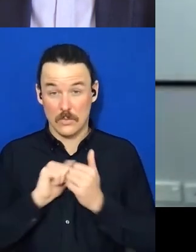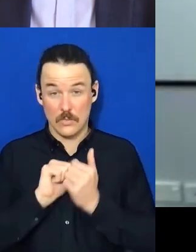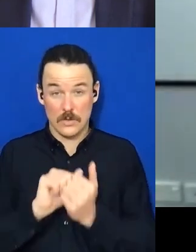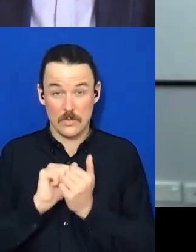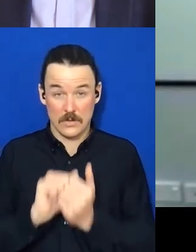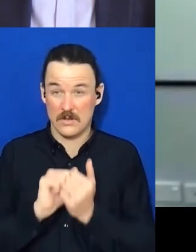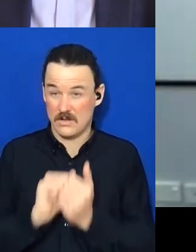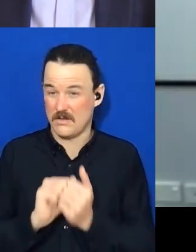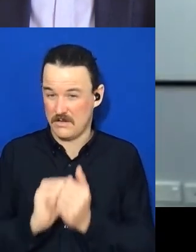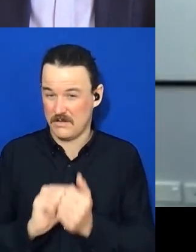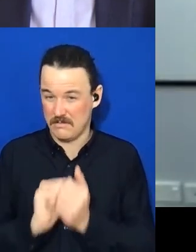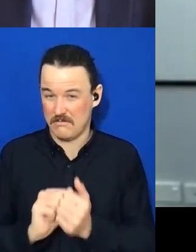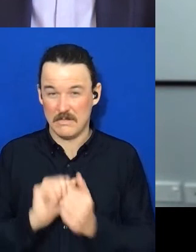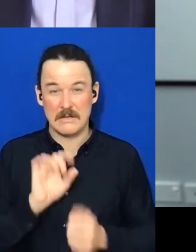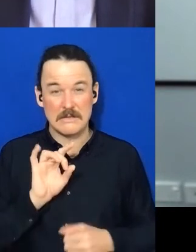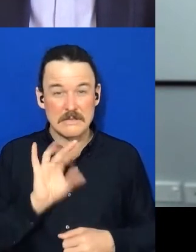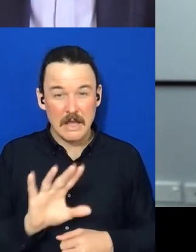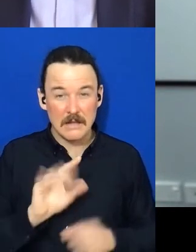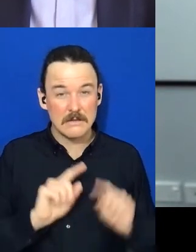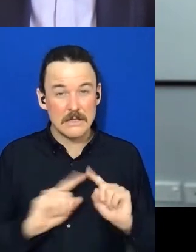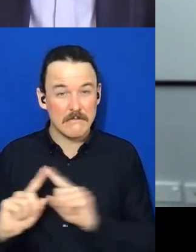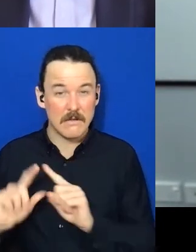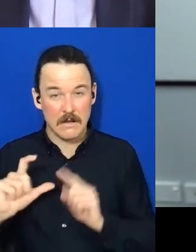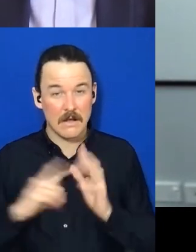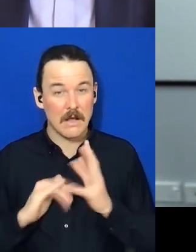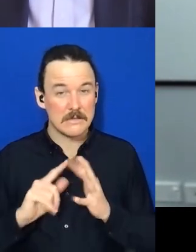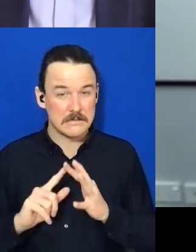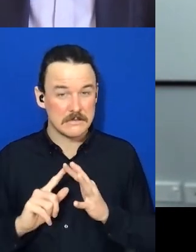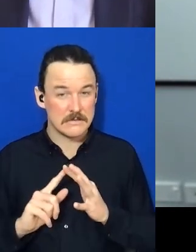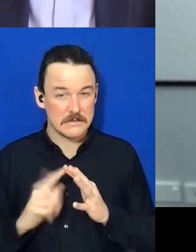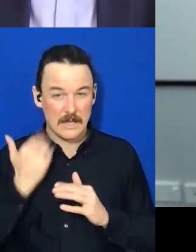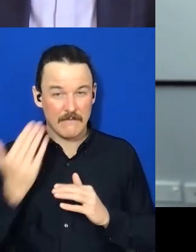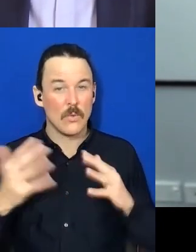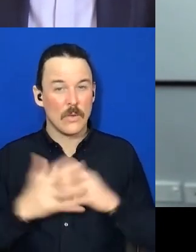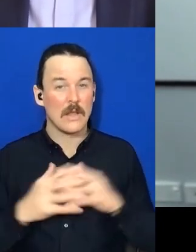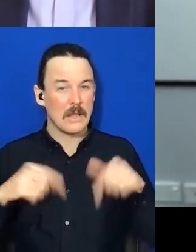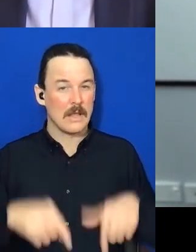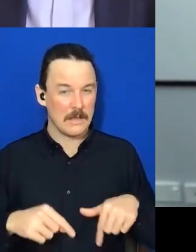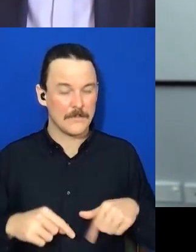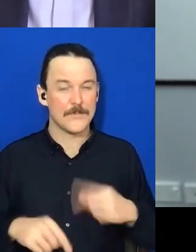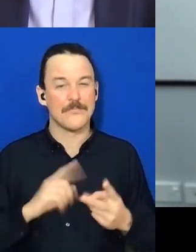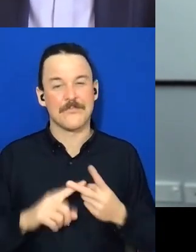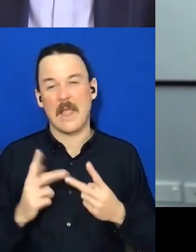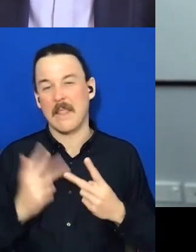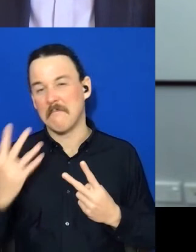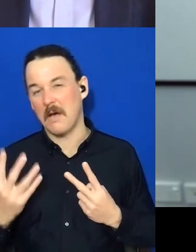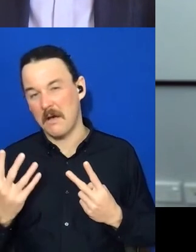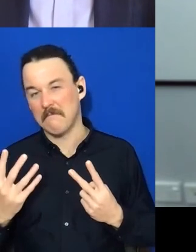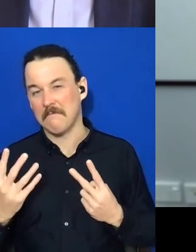10 cases a week here in Lower Hutt, probably another 5 in Puridia, so 15 cases a